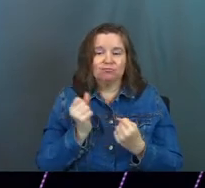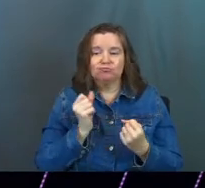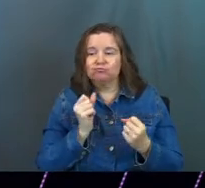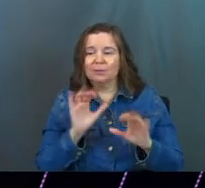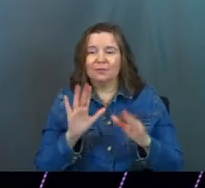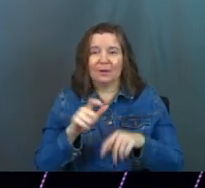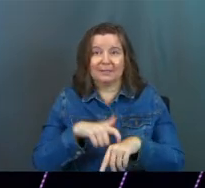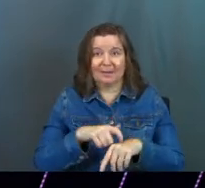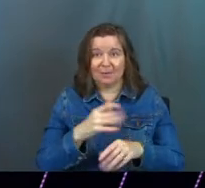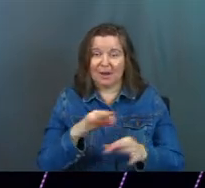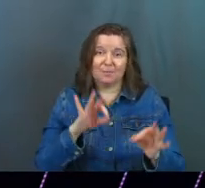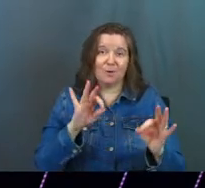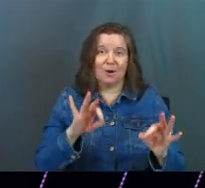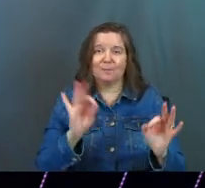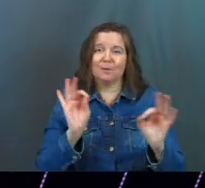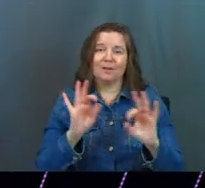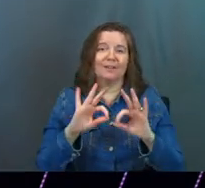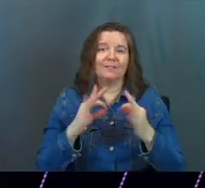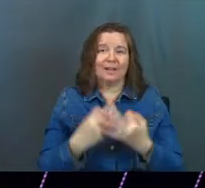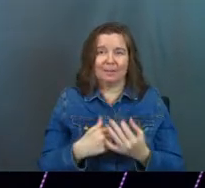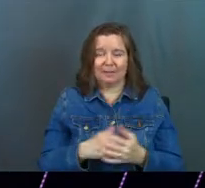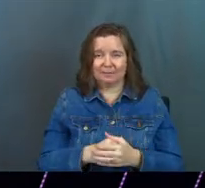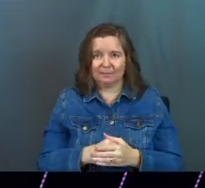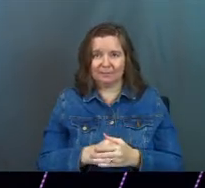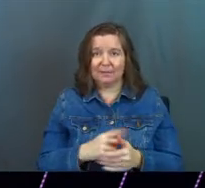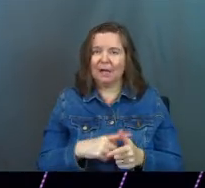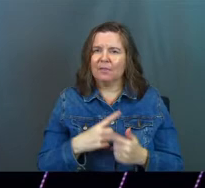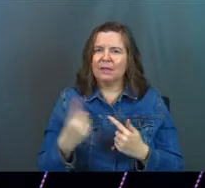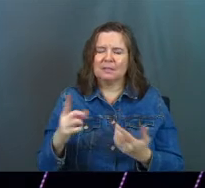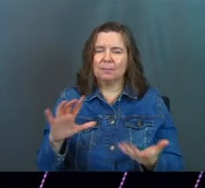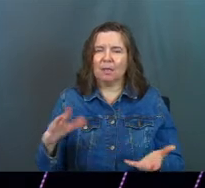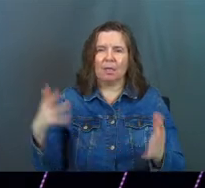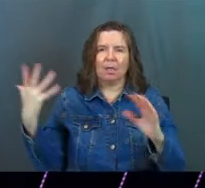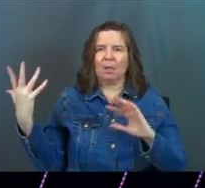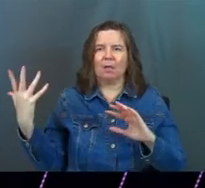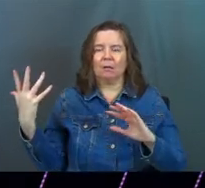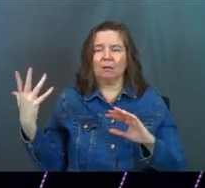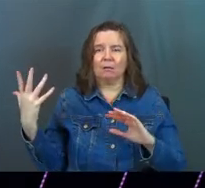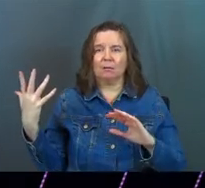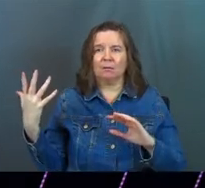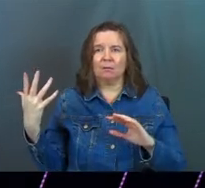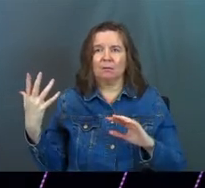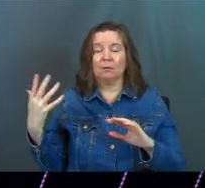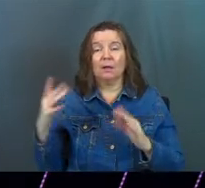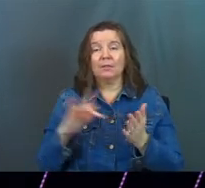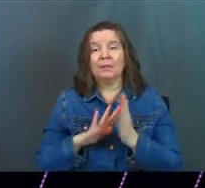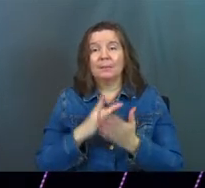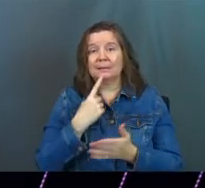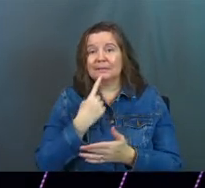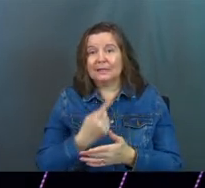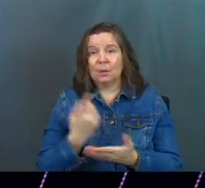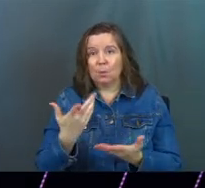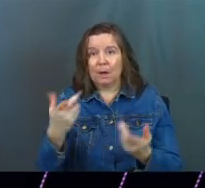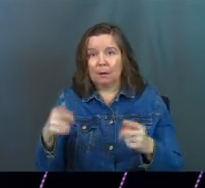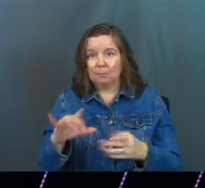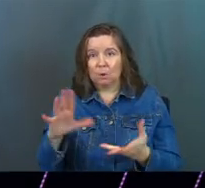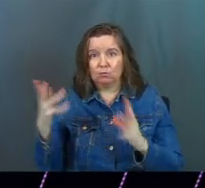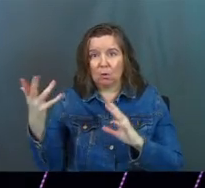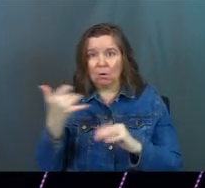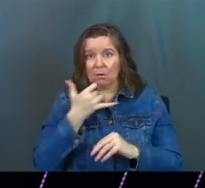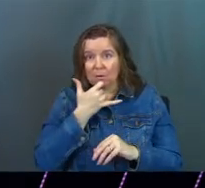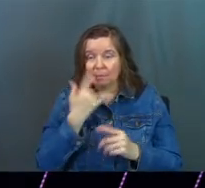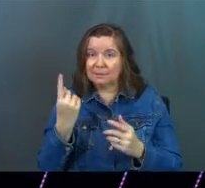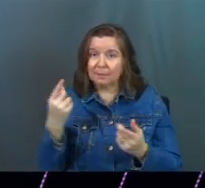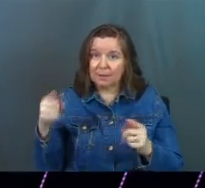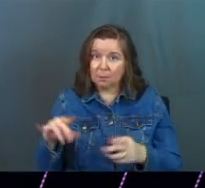great time, right? Perfect. Perfect little family. And then something goes wrong. And the Bible doesn't tell us what went wrong, but something